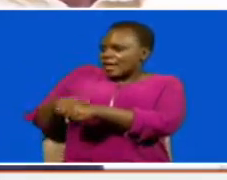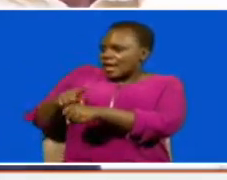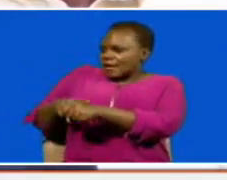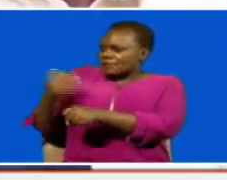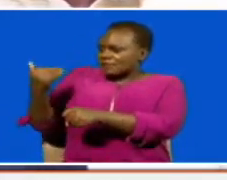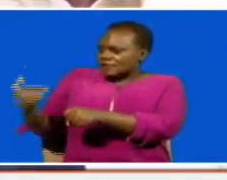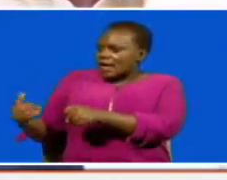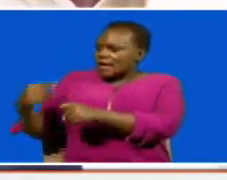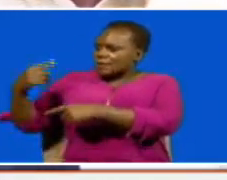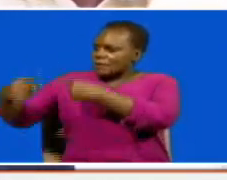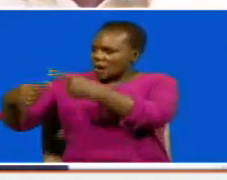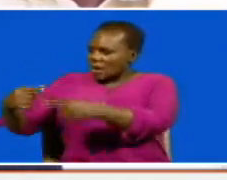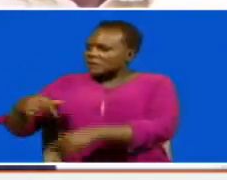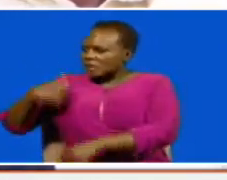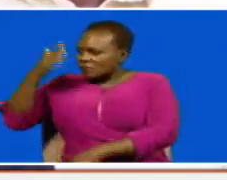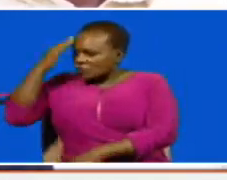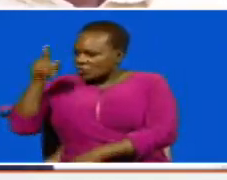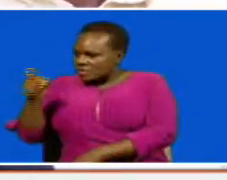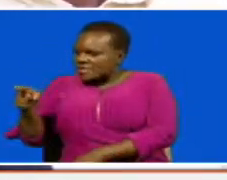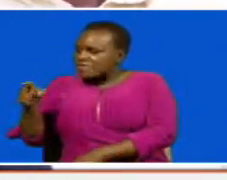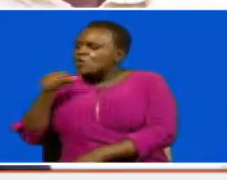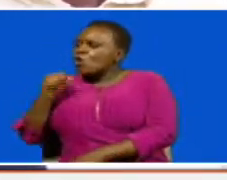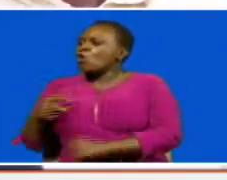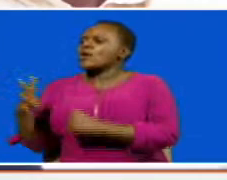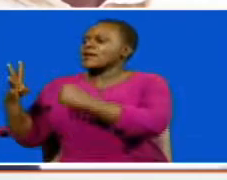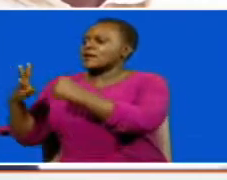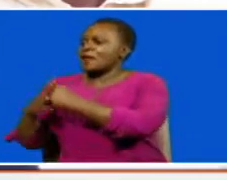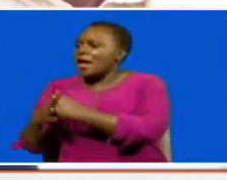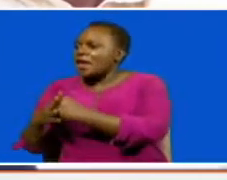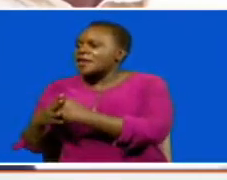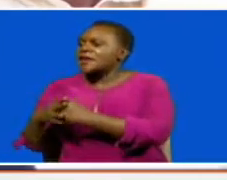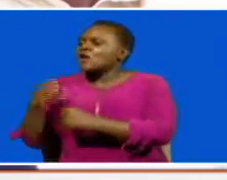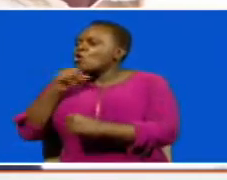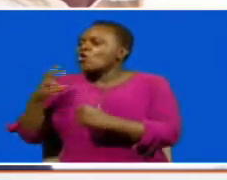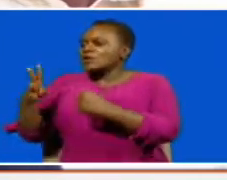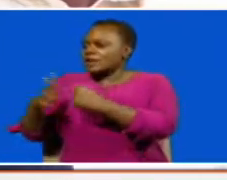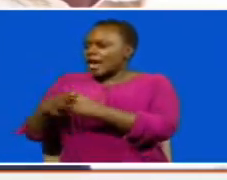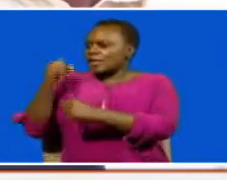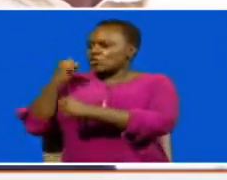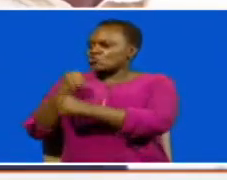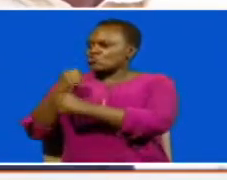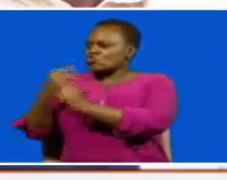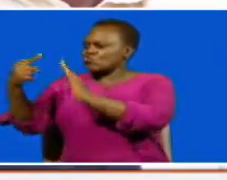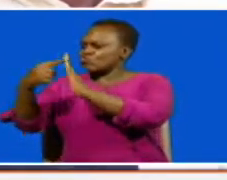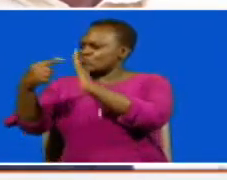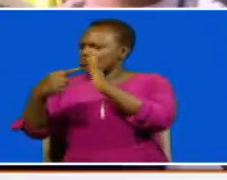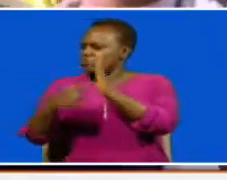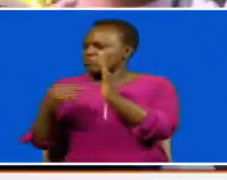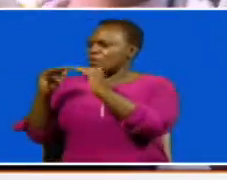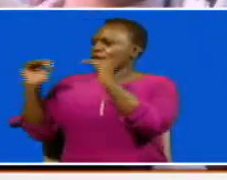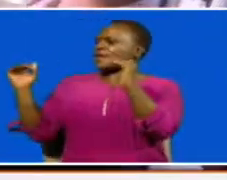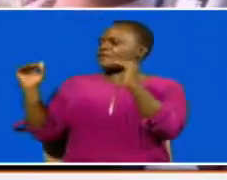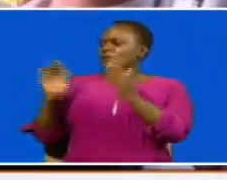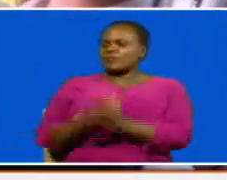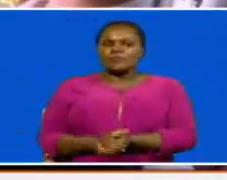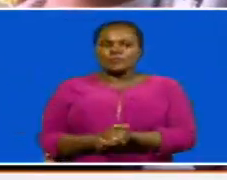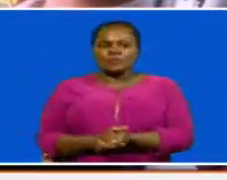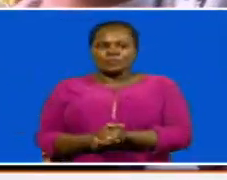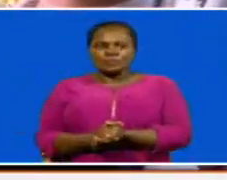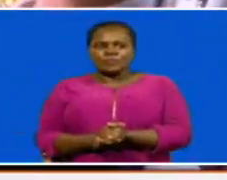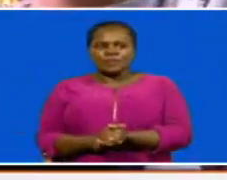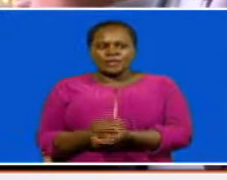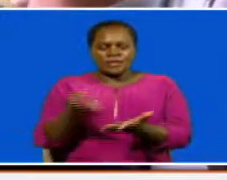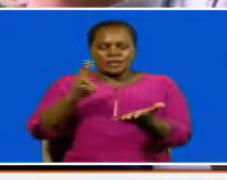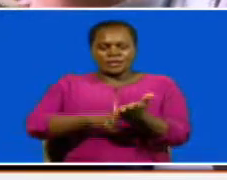move, we shall be knowing that these are 9-year-old, and a 9-year-old is supposed to be at this level of learning. The registration